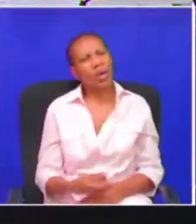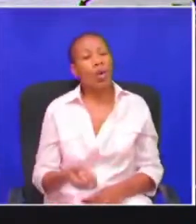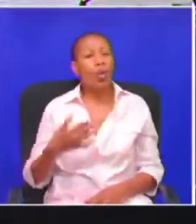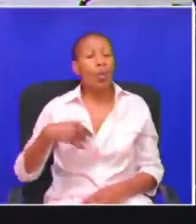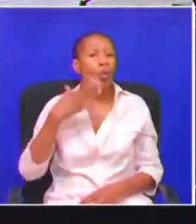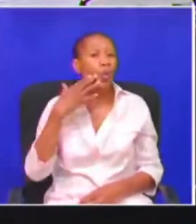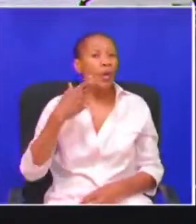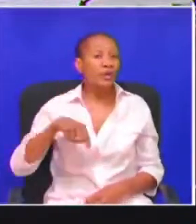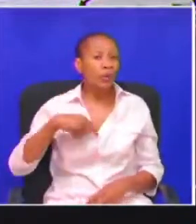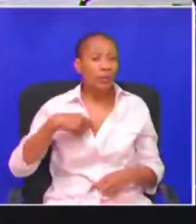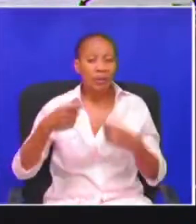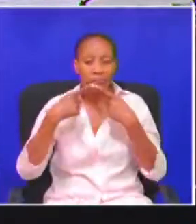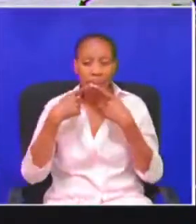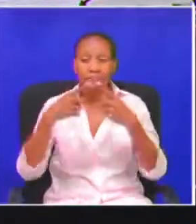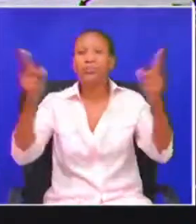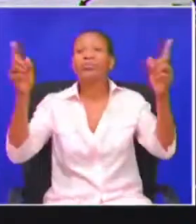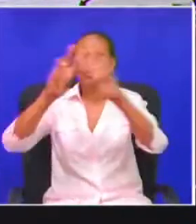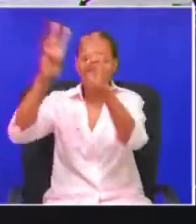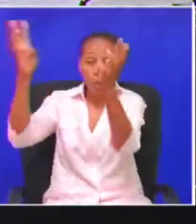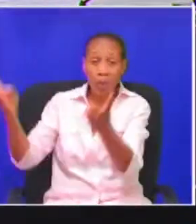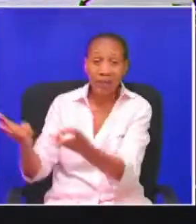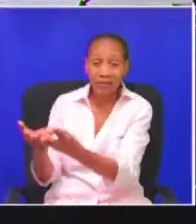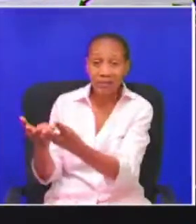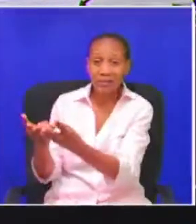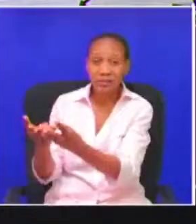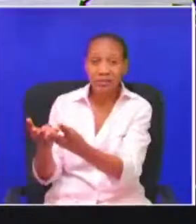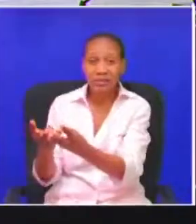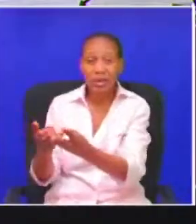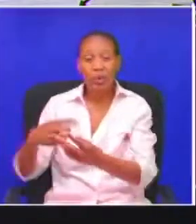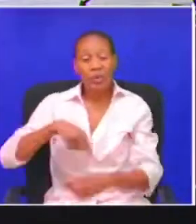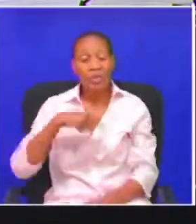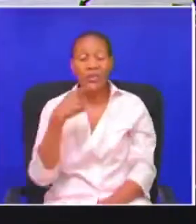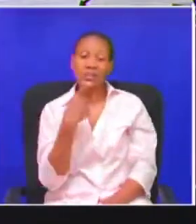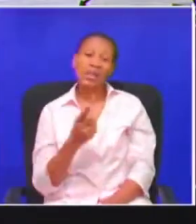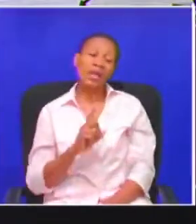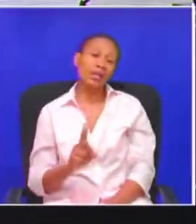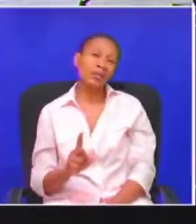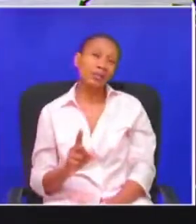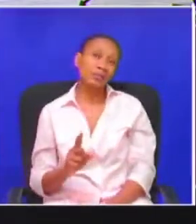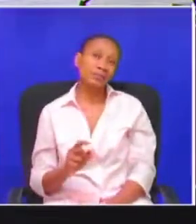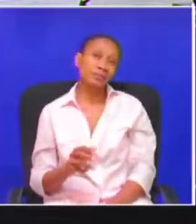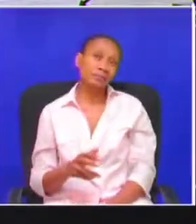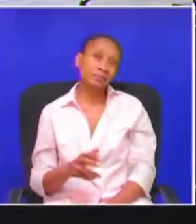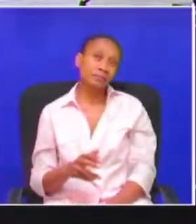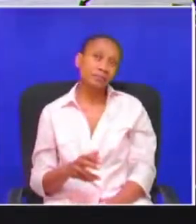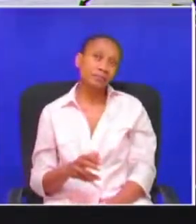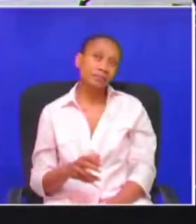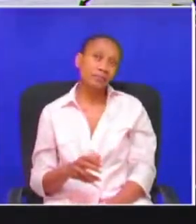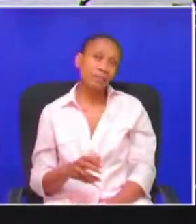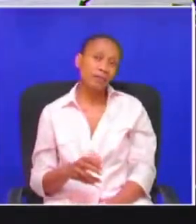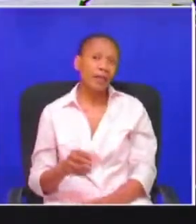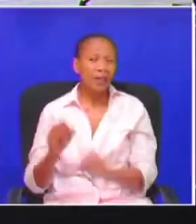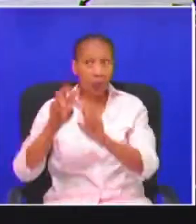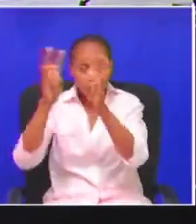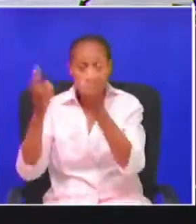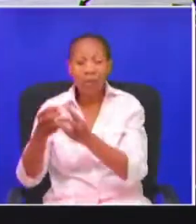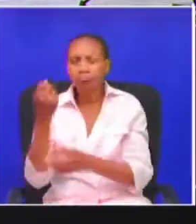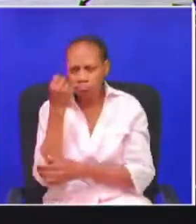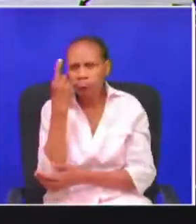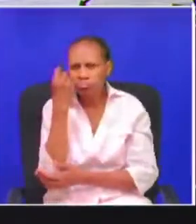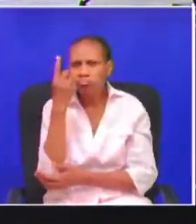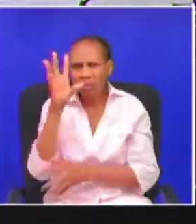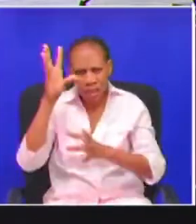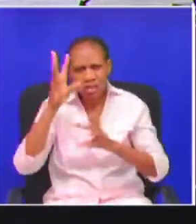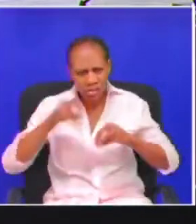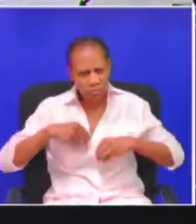been beaming to the world about this matter are actually sinking in. You may recall